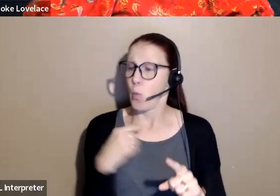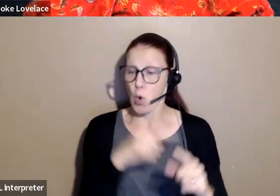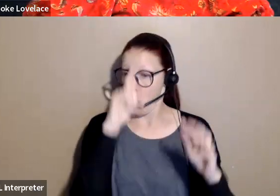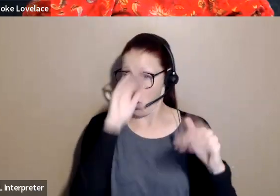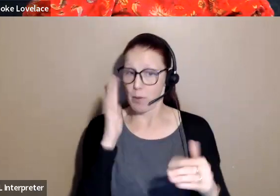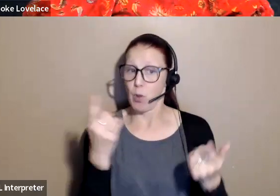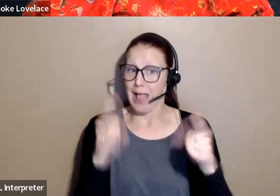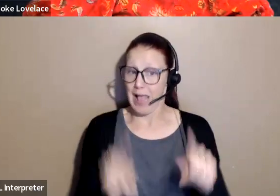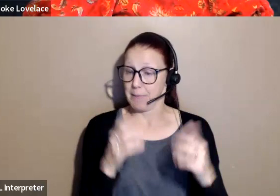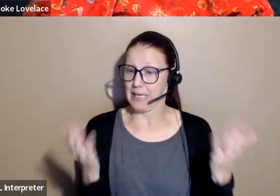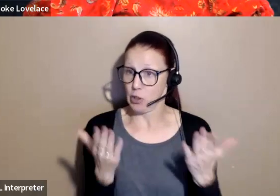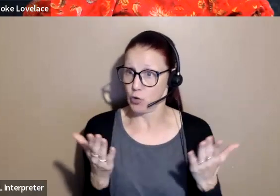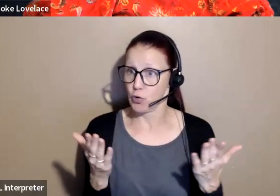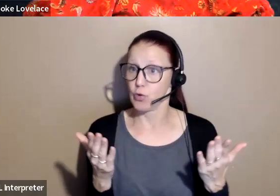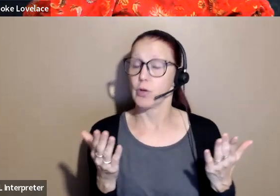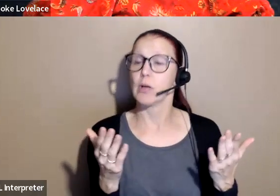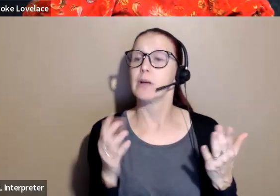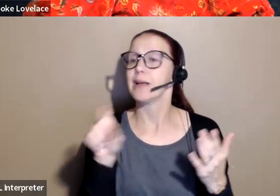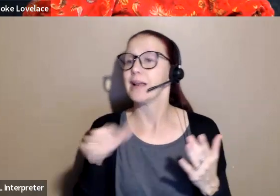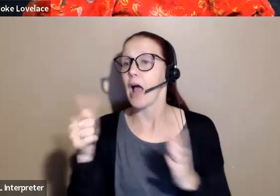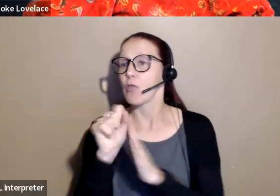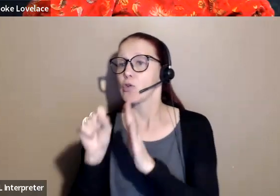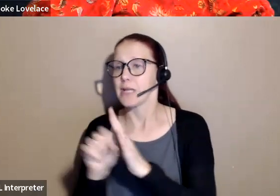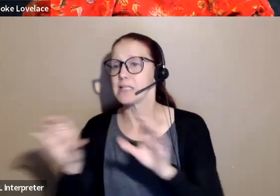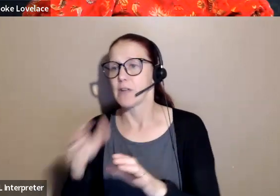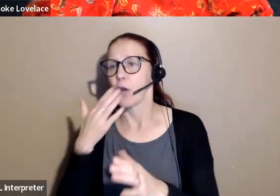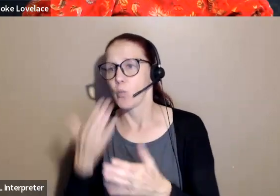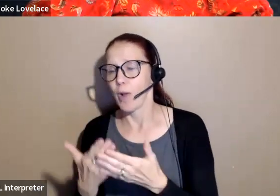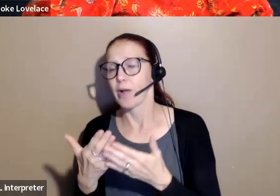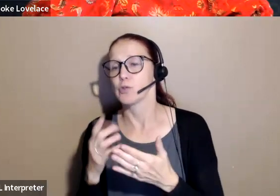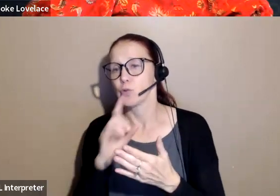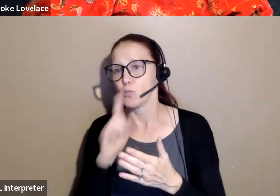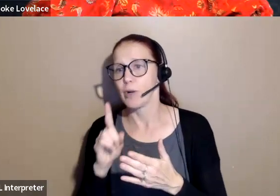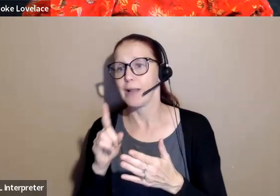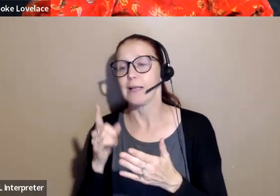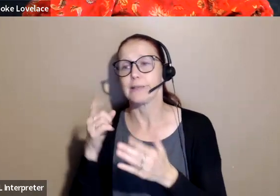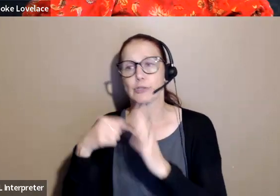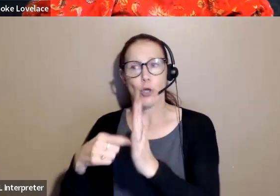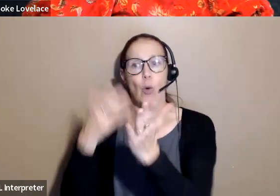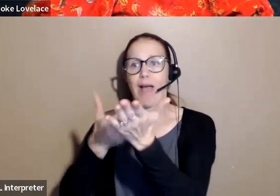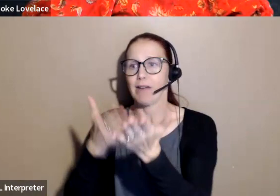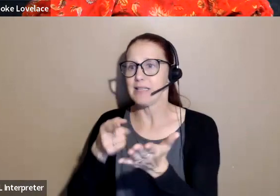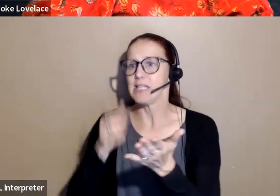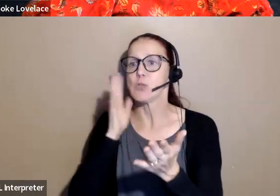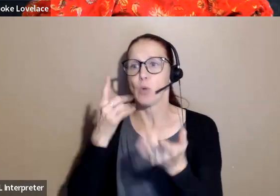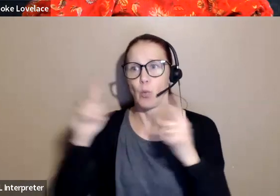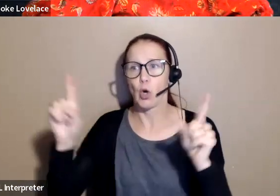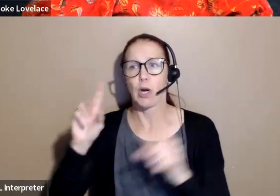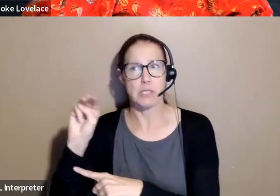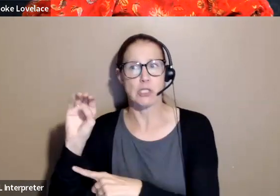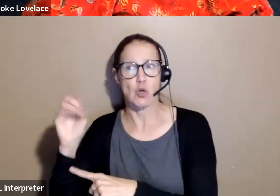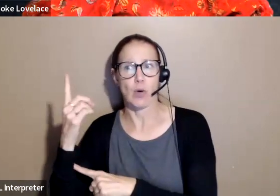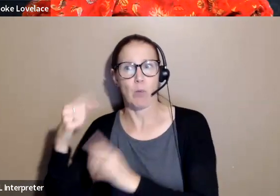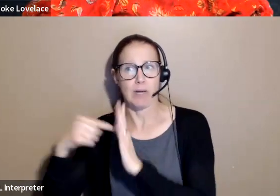happen here, and other states have done well to kind of give us some evidence that this will work, Missouri being one of them,